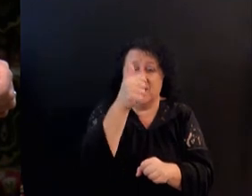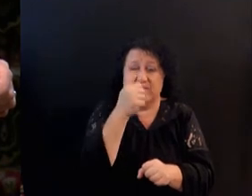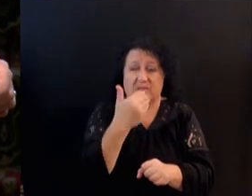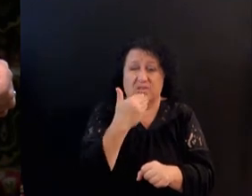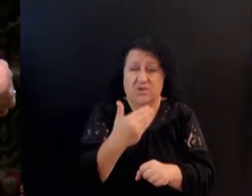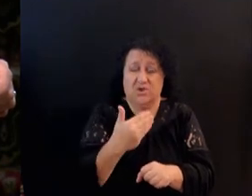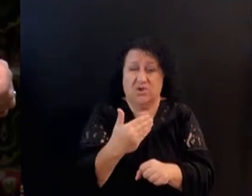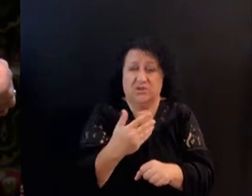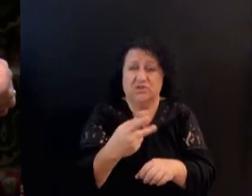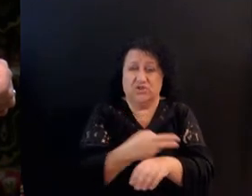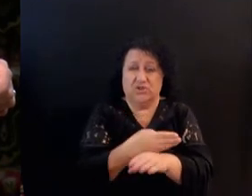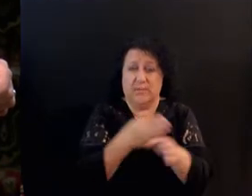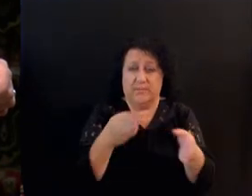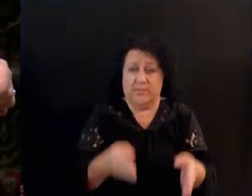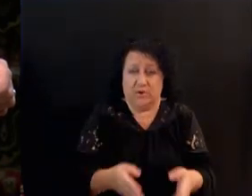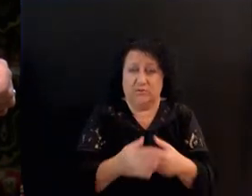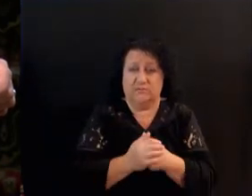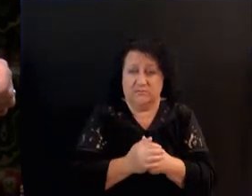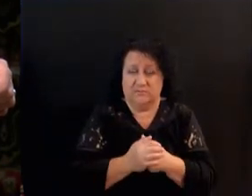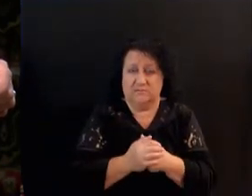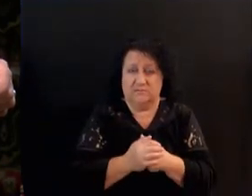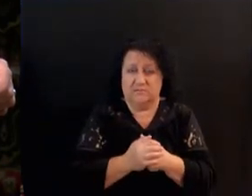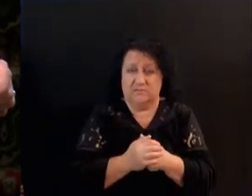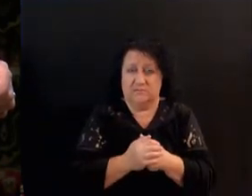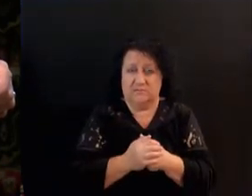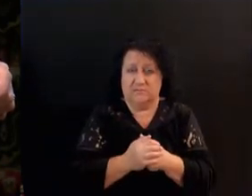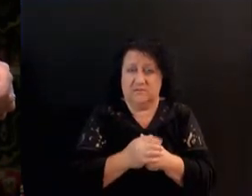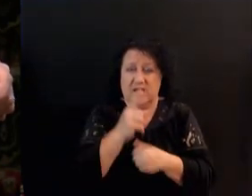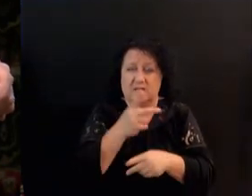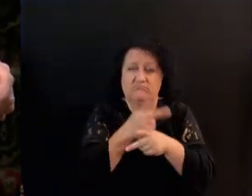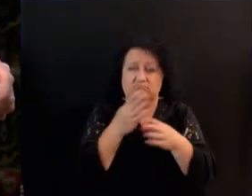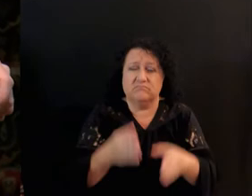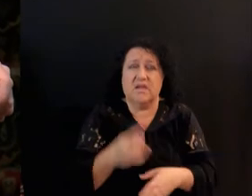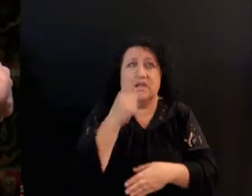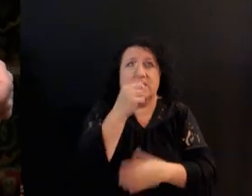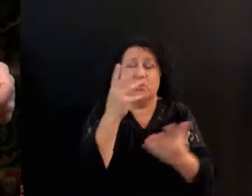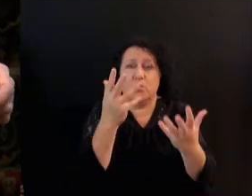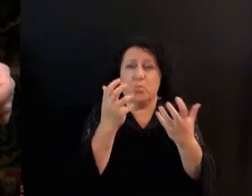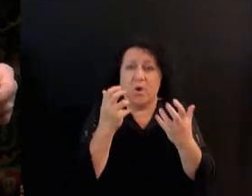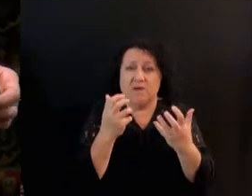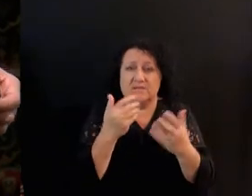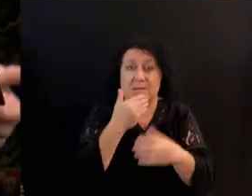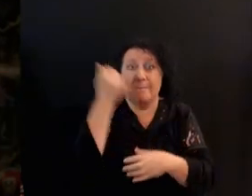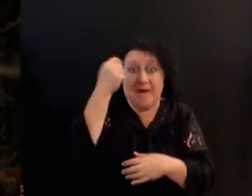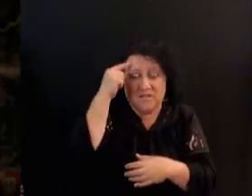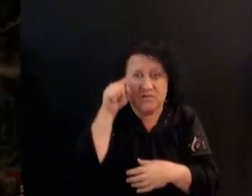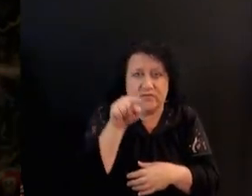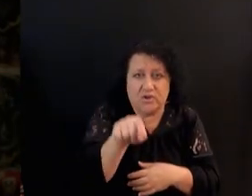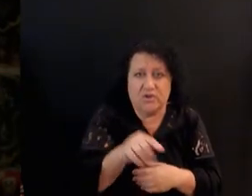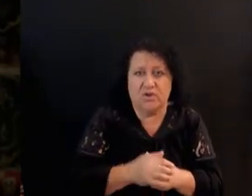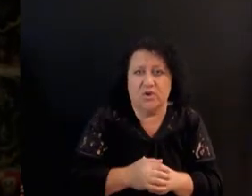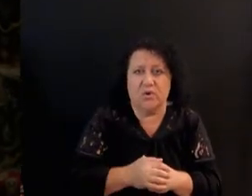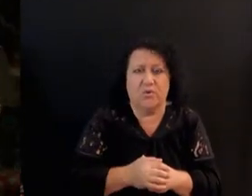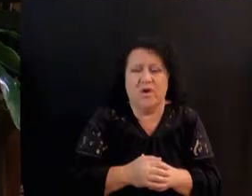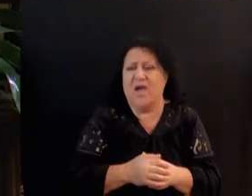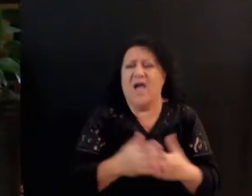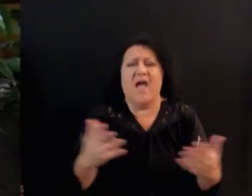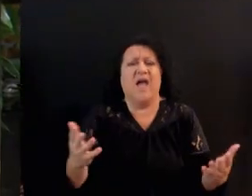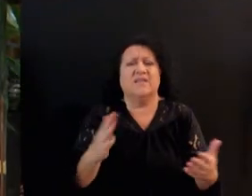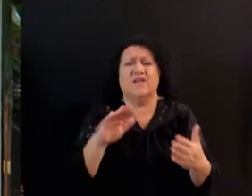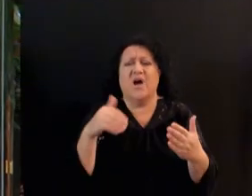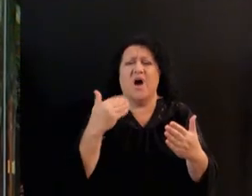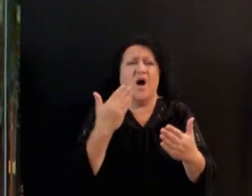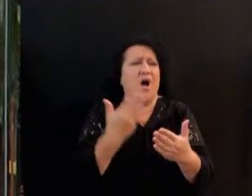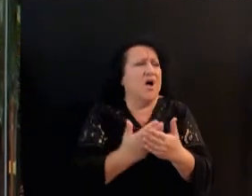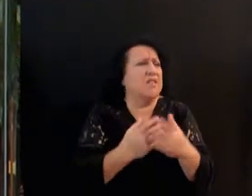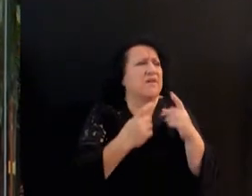that he does want what is best for you, and God is not to be blamed for all of the sin